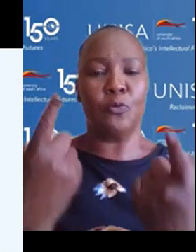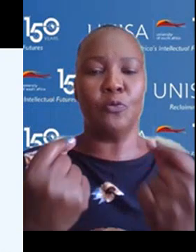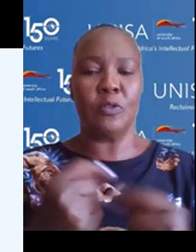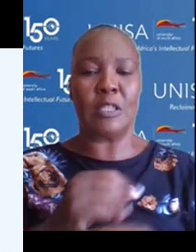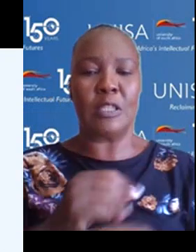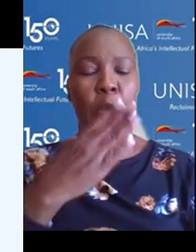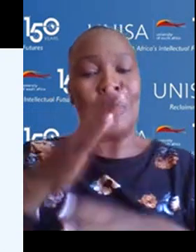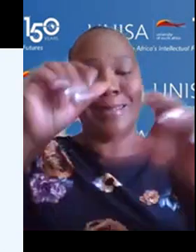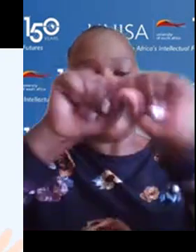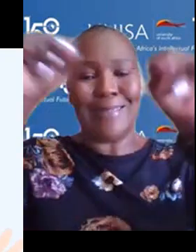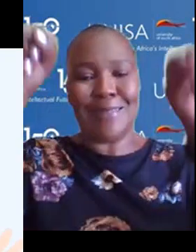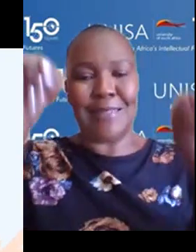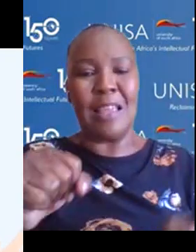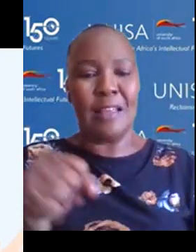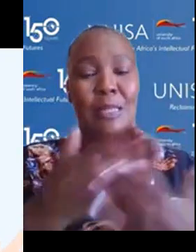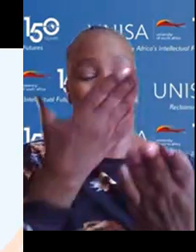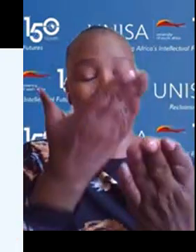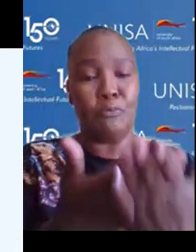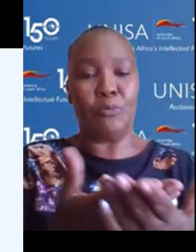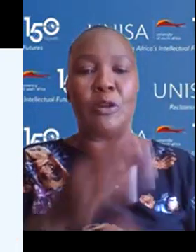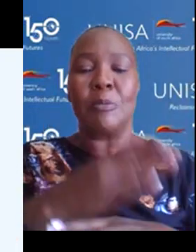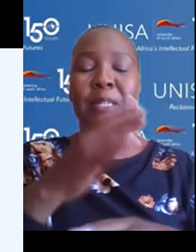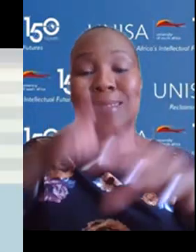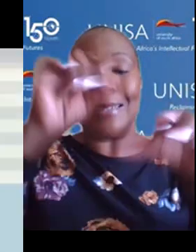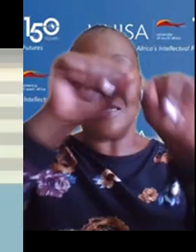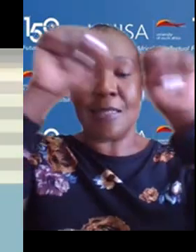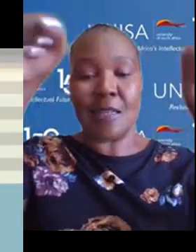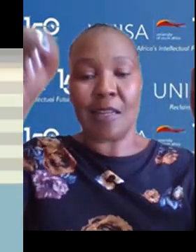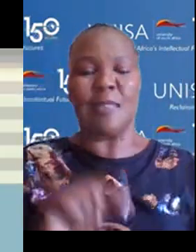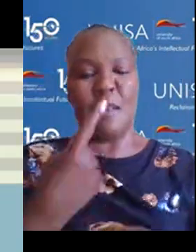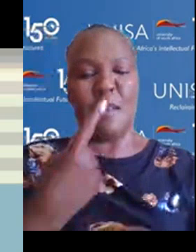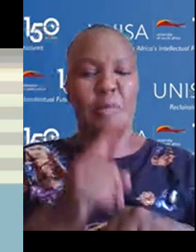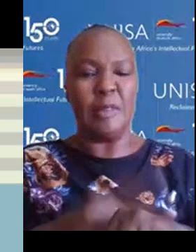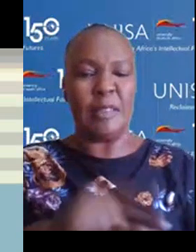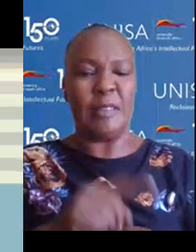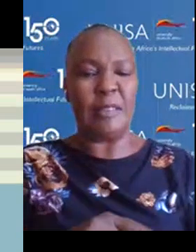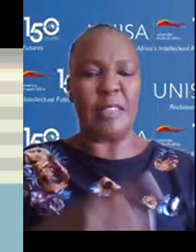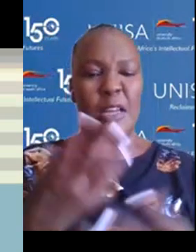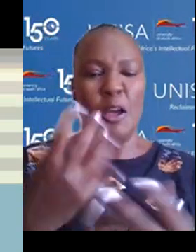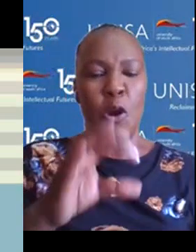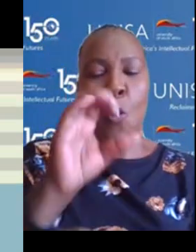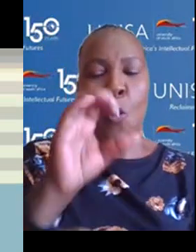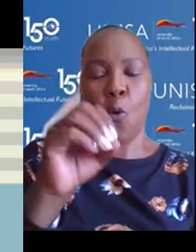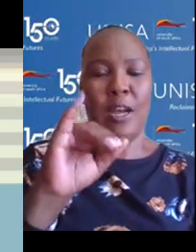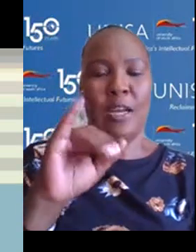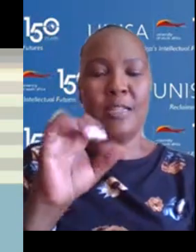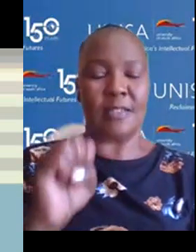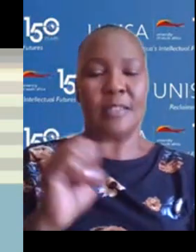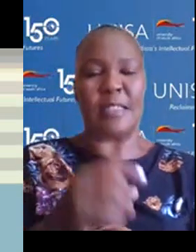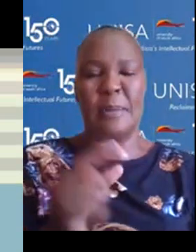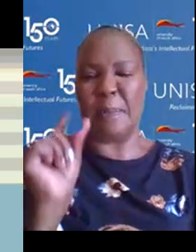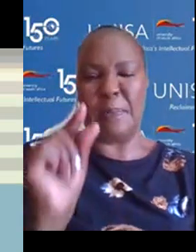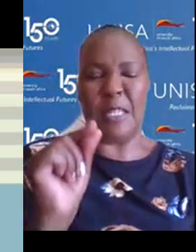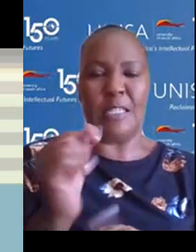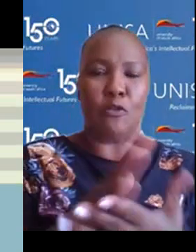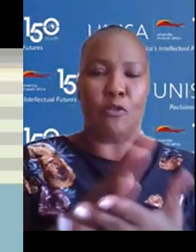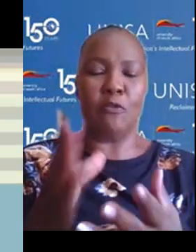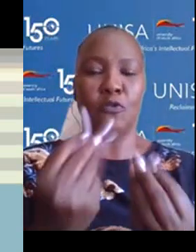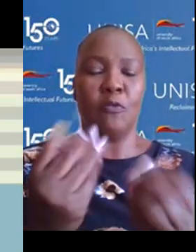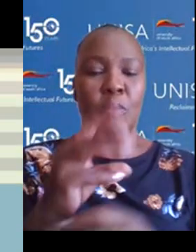Operating systems make this possible. The operating system, sometimes called the OS, is the main piece of software that runs in a